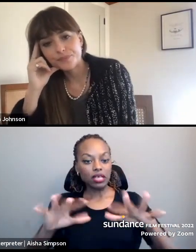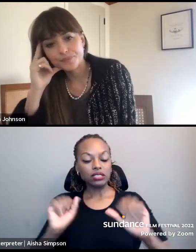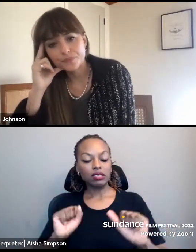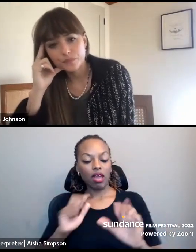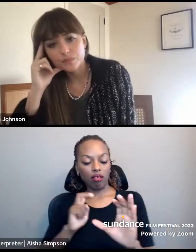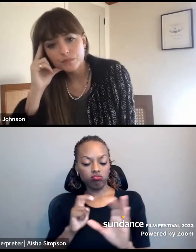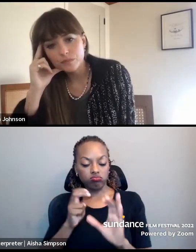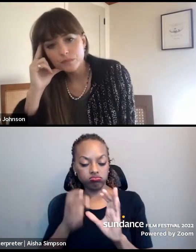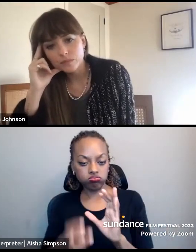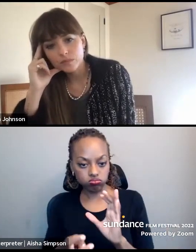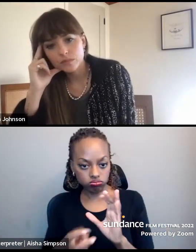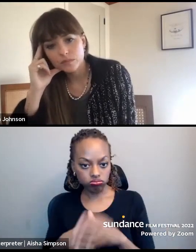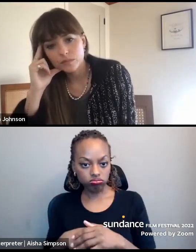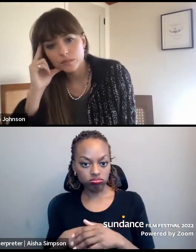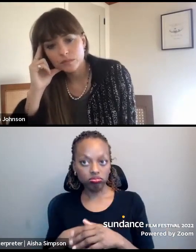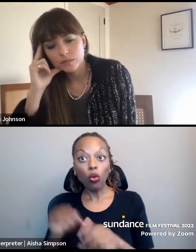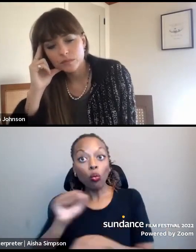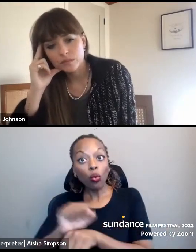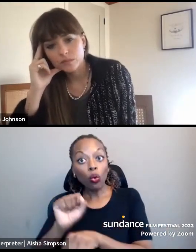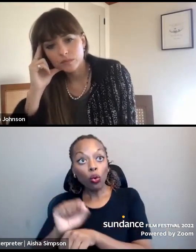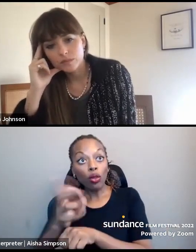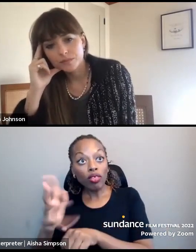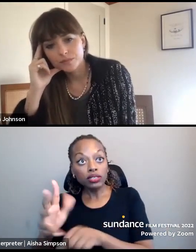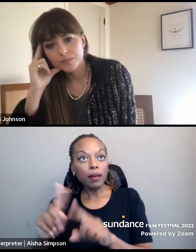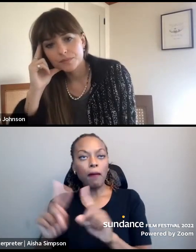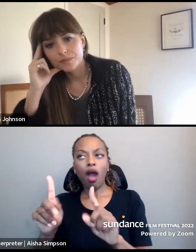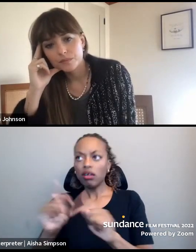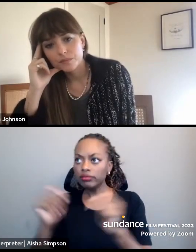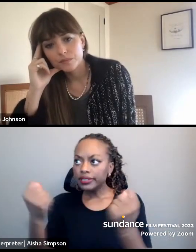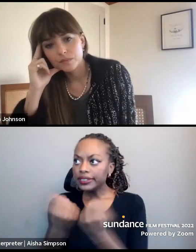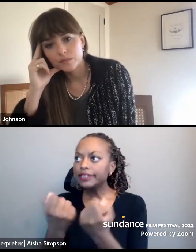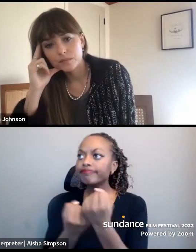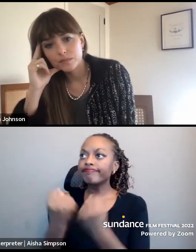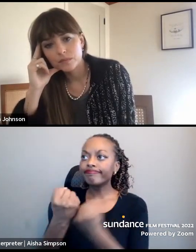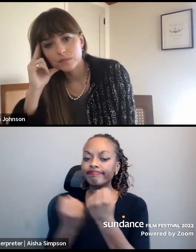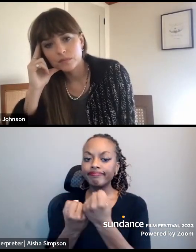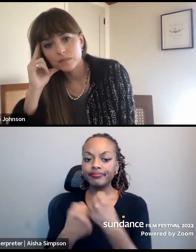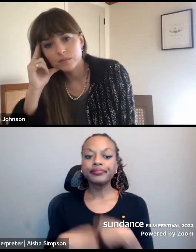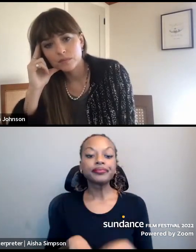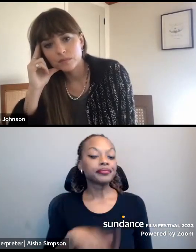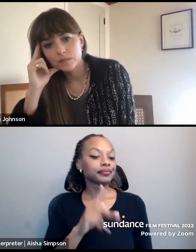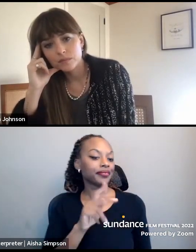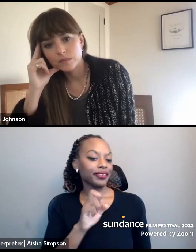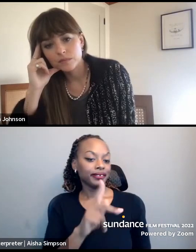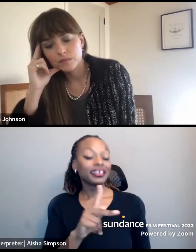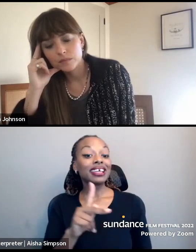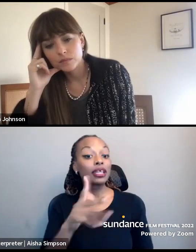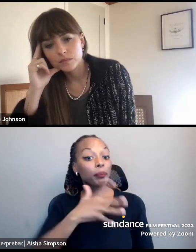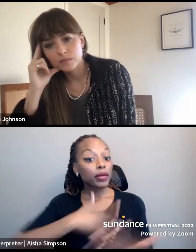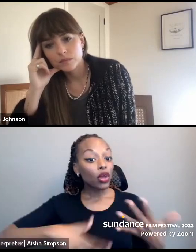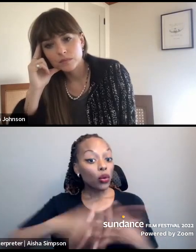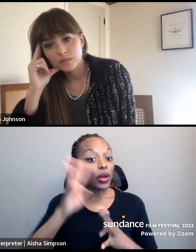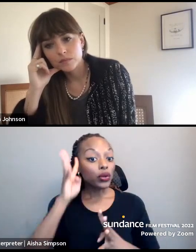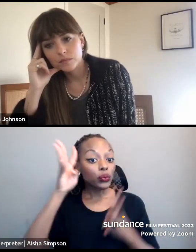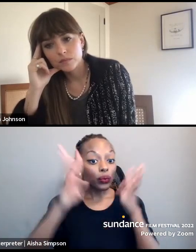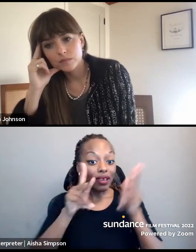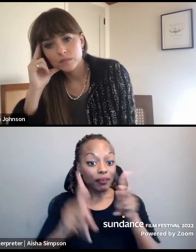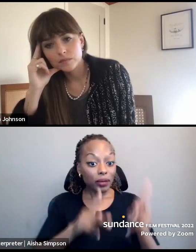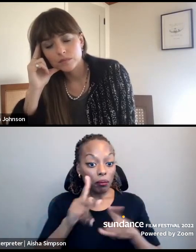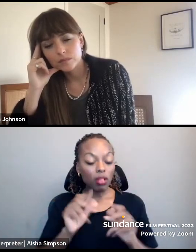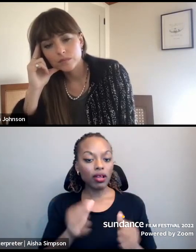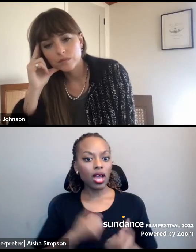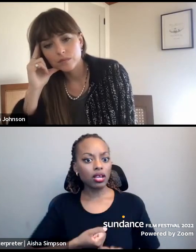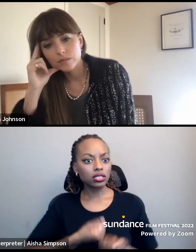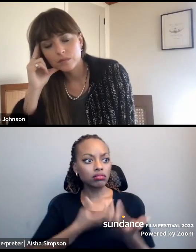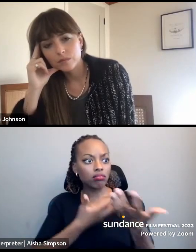you're not just working, but doing this as teamwork, as you were saying earlier. To be around creative people, to be able to express around people that are in the